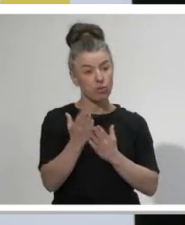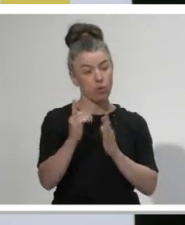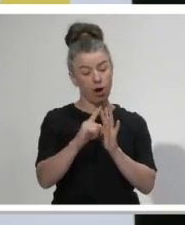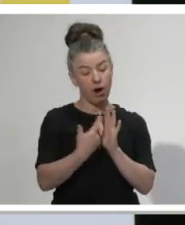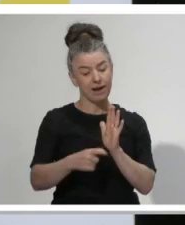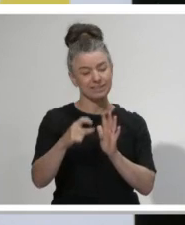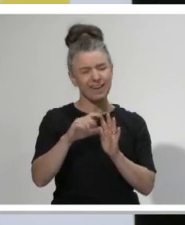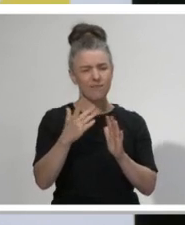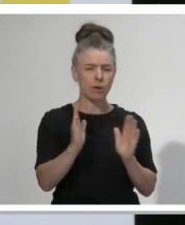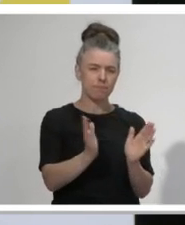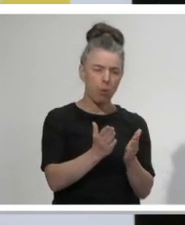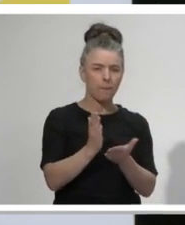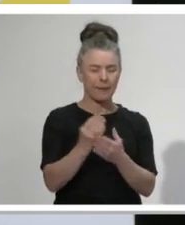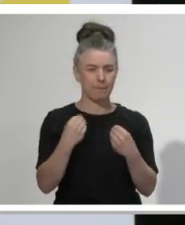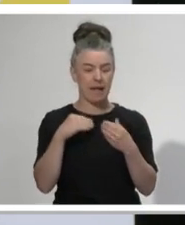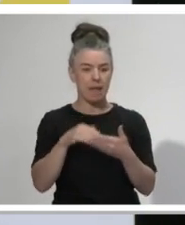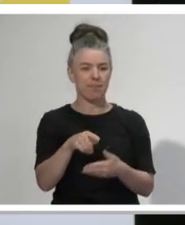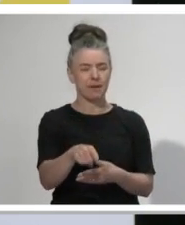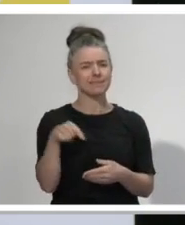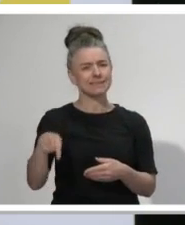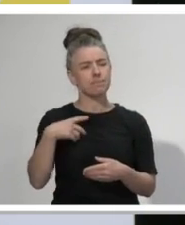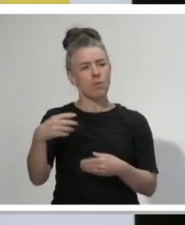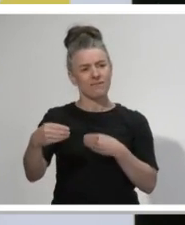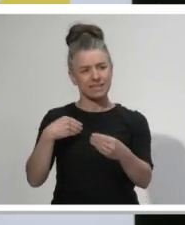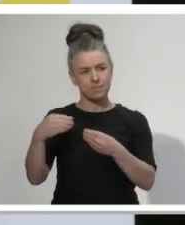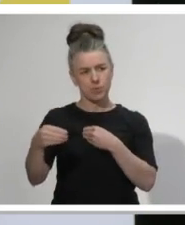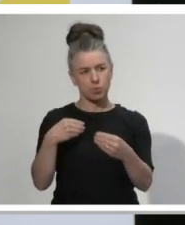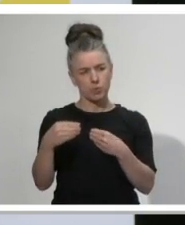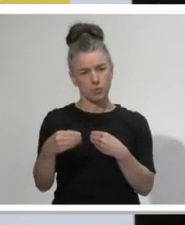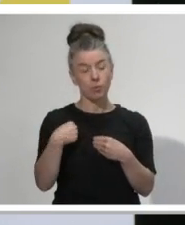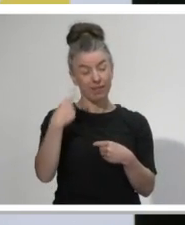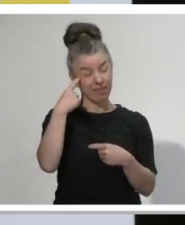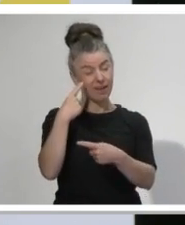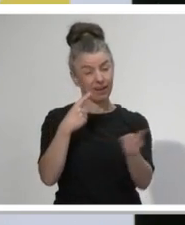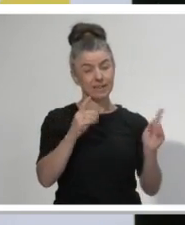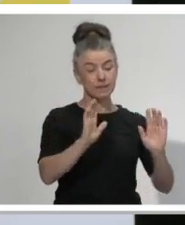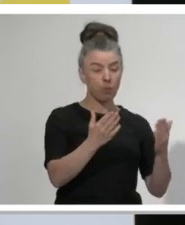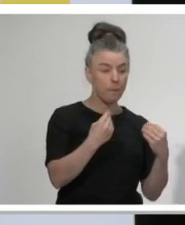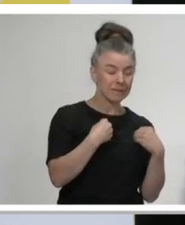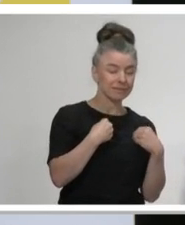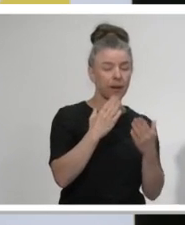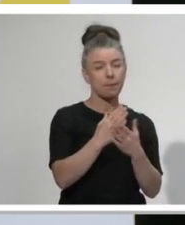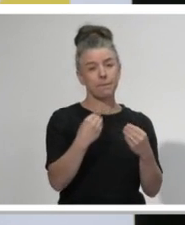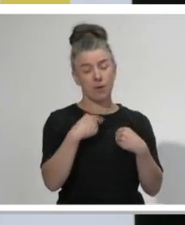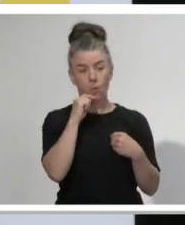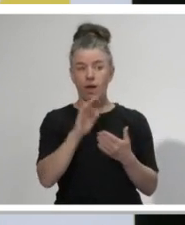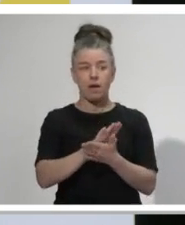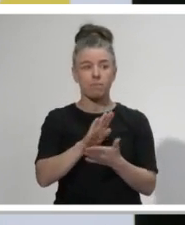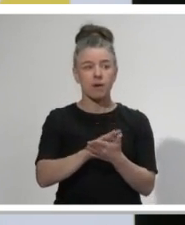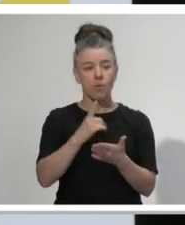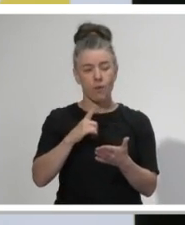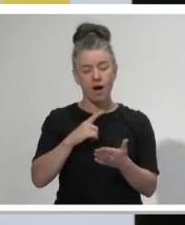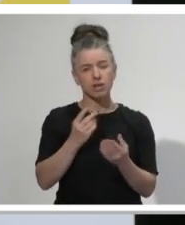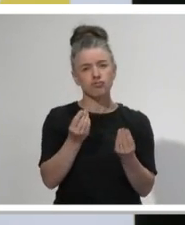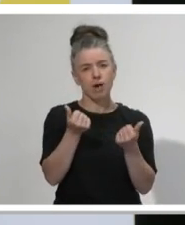enterprises. We believe it's a scheme that will be welcomed because it will give instant access to cash flow, to the working capital that's needed